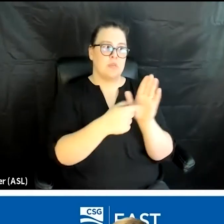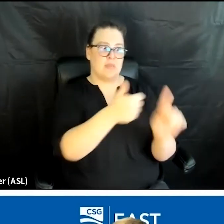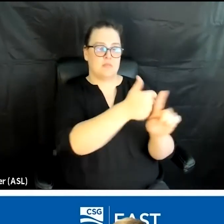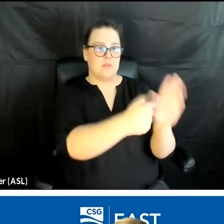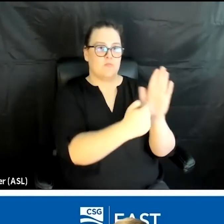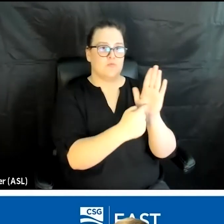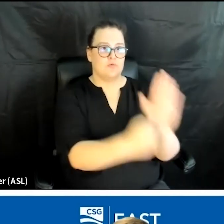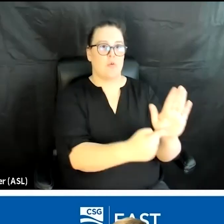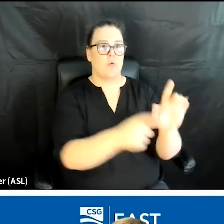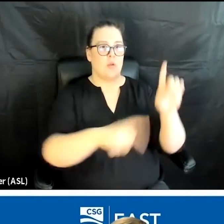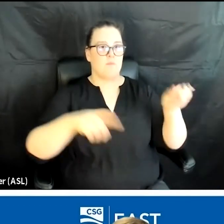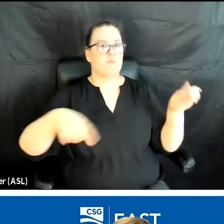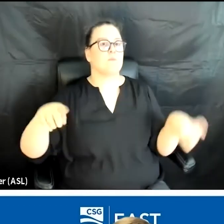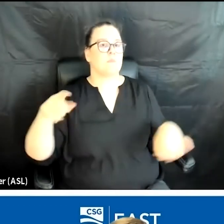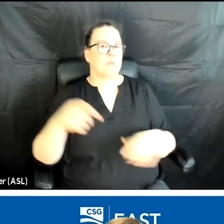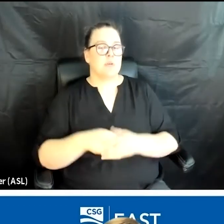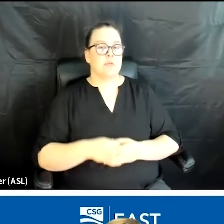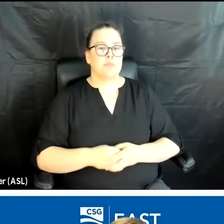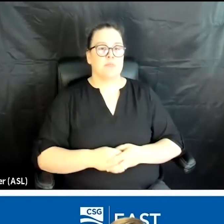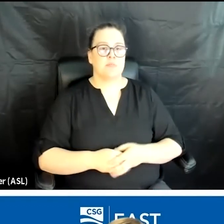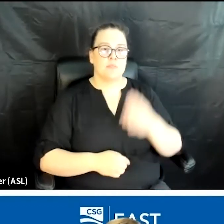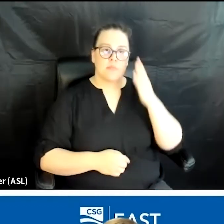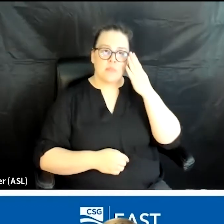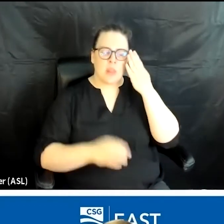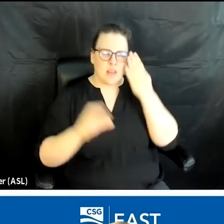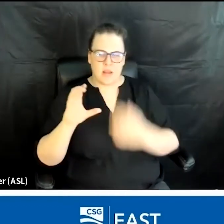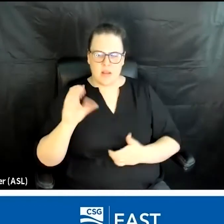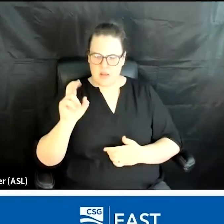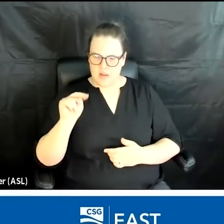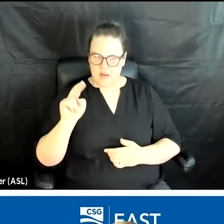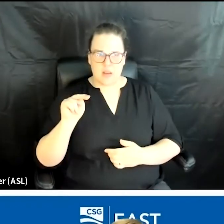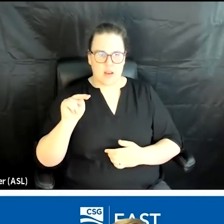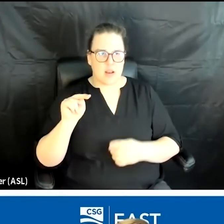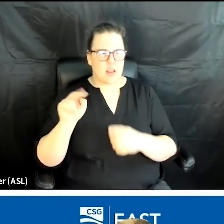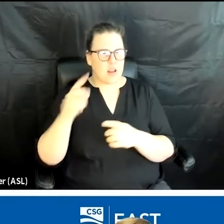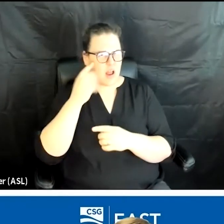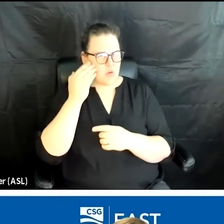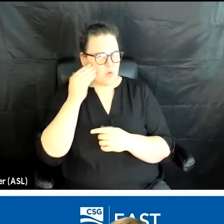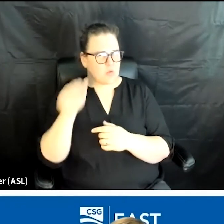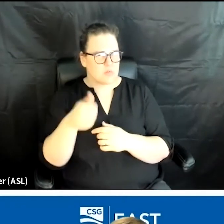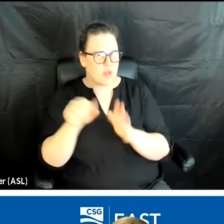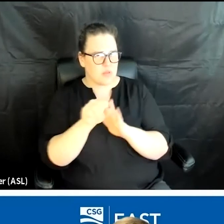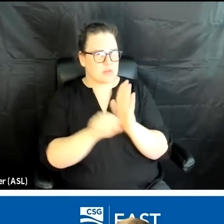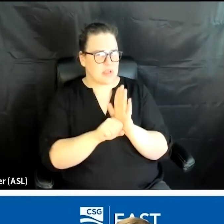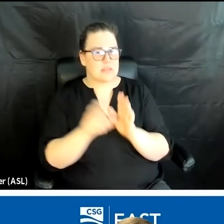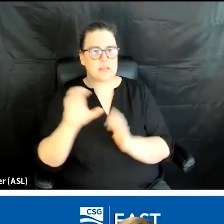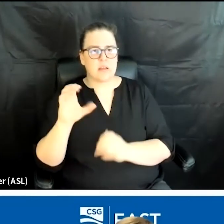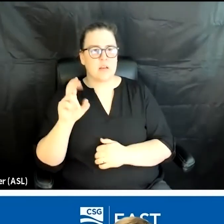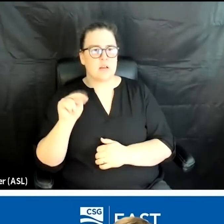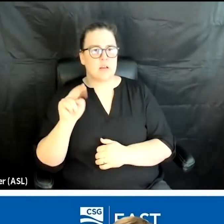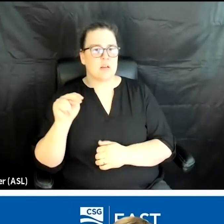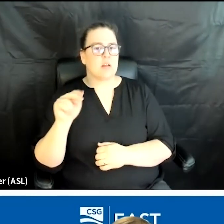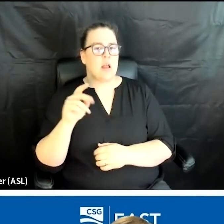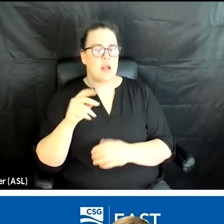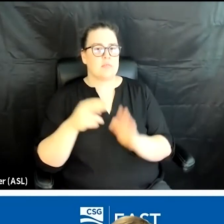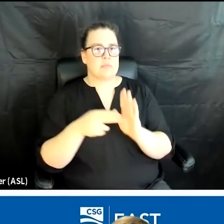they serve. In Connecticut, and I know some other states, Connecticut has declared racism a